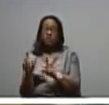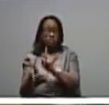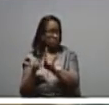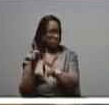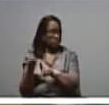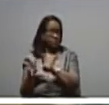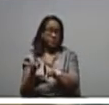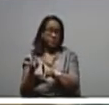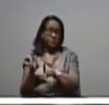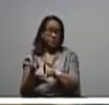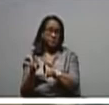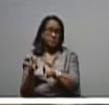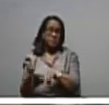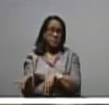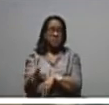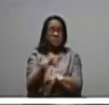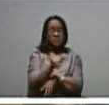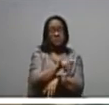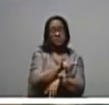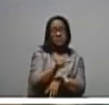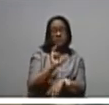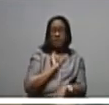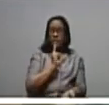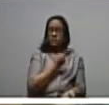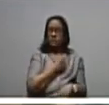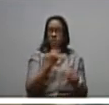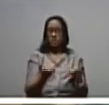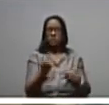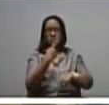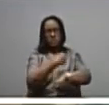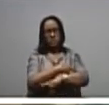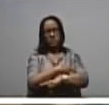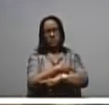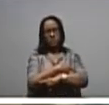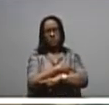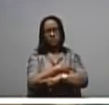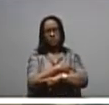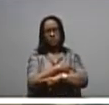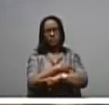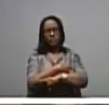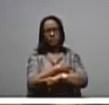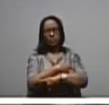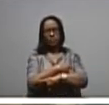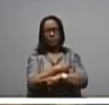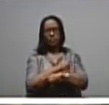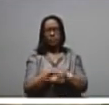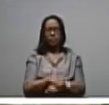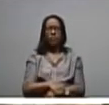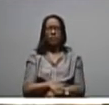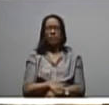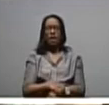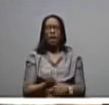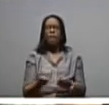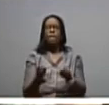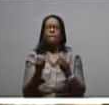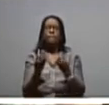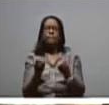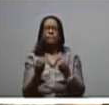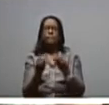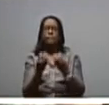was a port town in Greece, and like many a port town, it gave plenty of scope